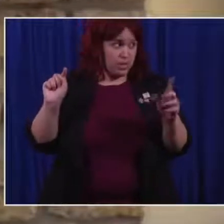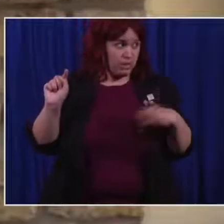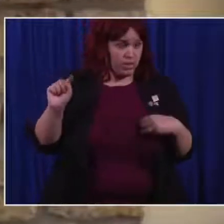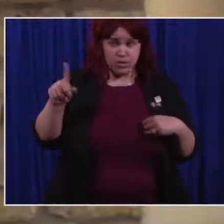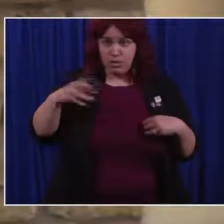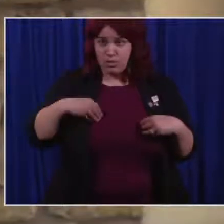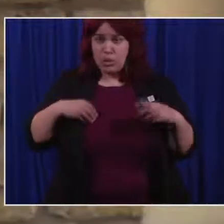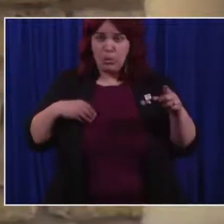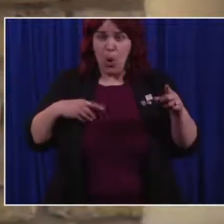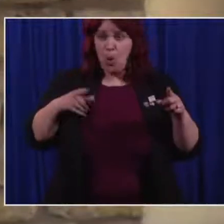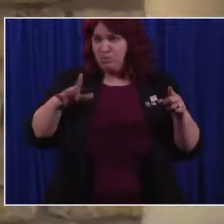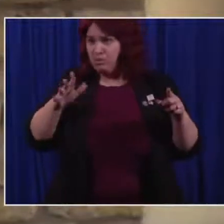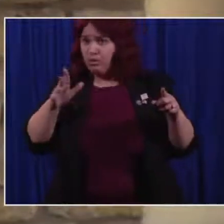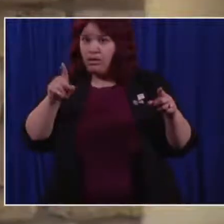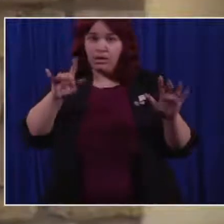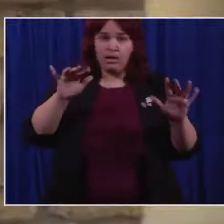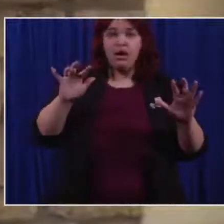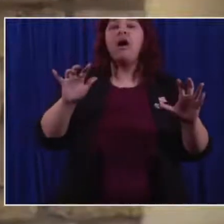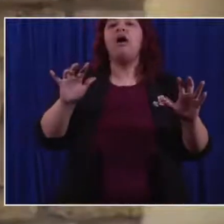far as